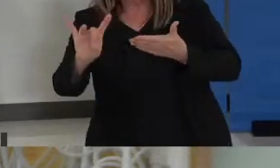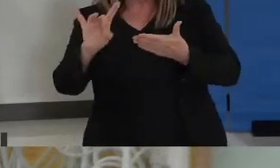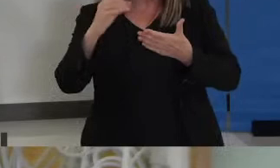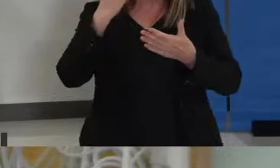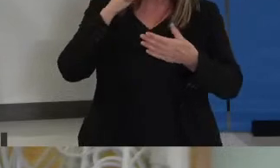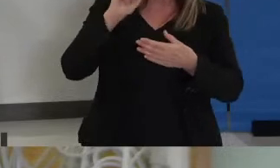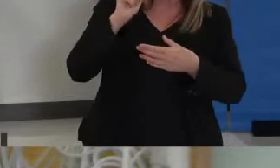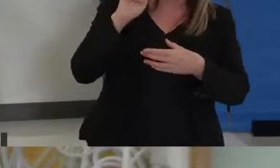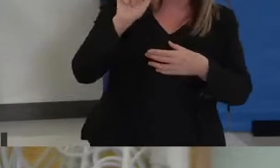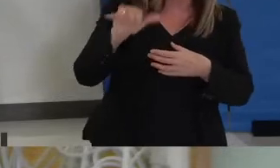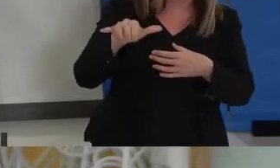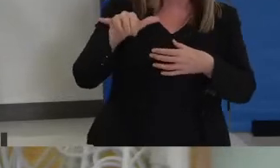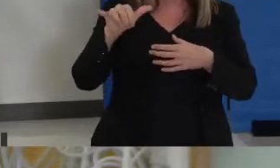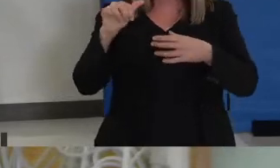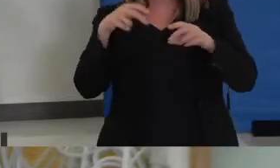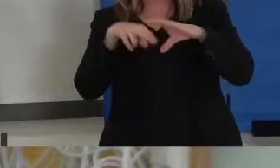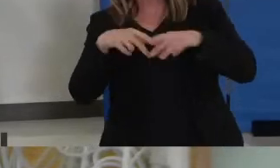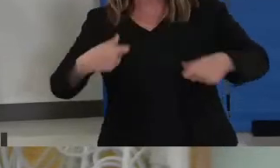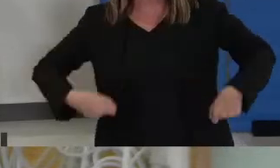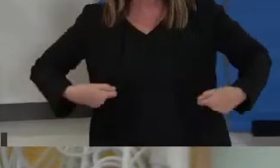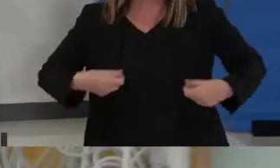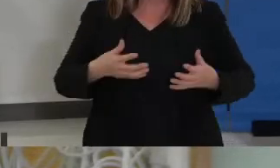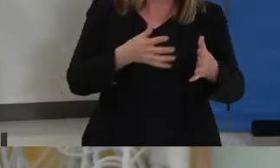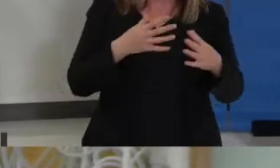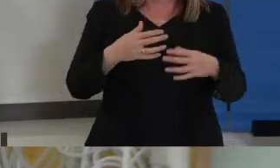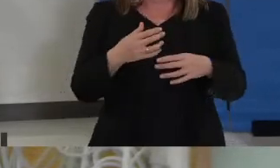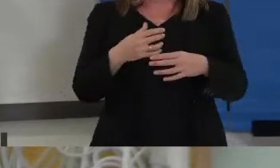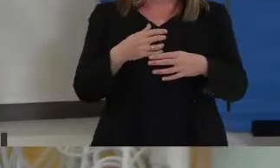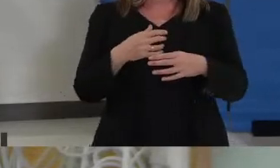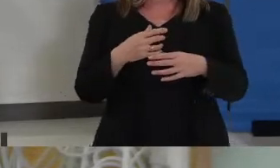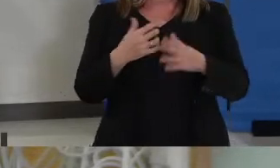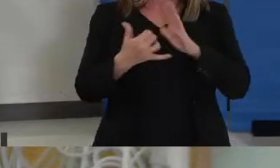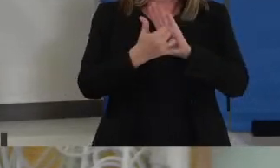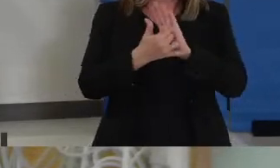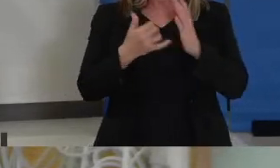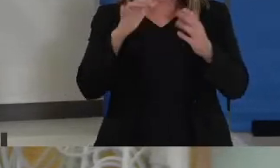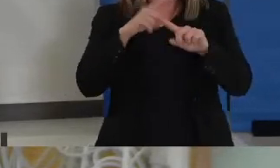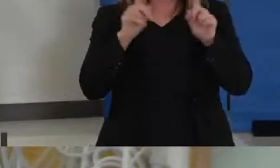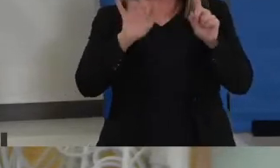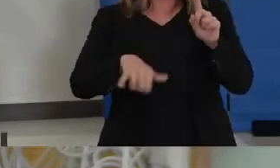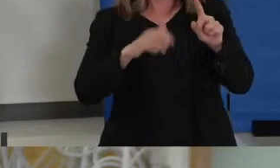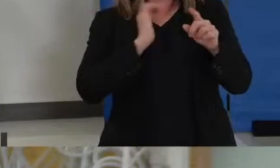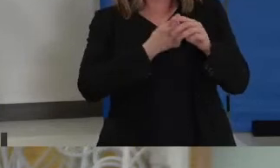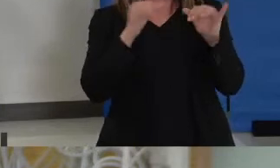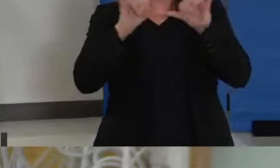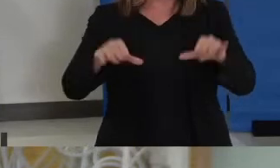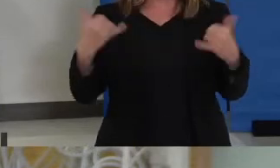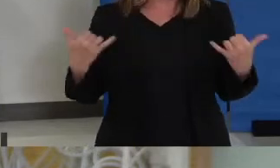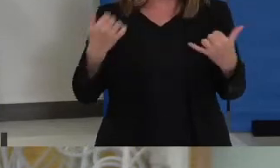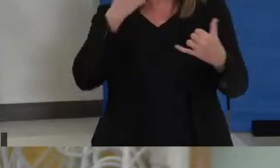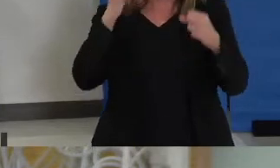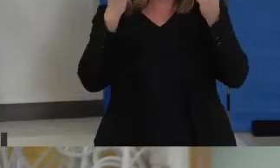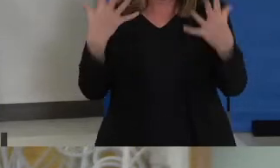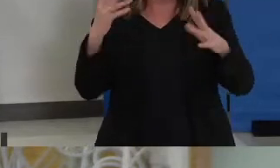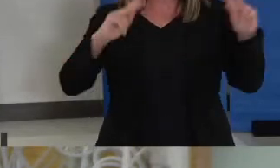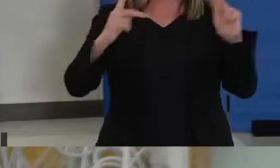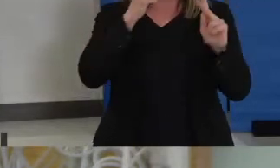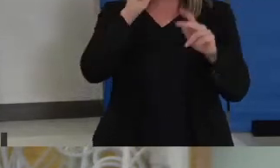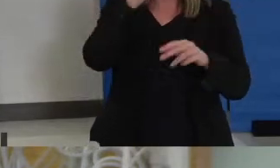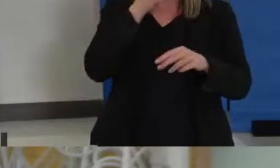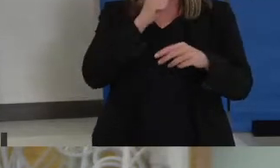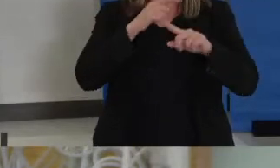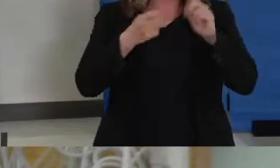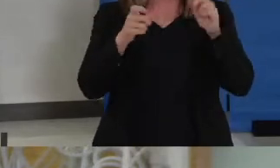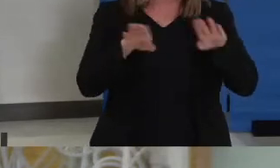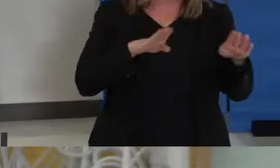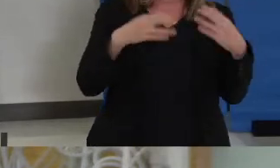get an x-ray, a cast, and a set of crutches. But that's the system we have today for many individuals who are suffering from mental health injury or